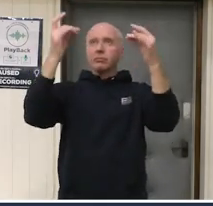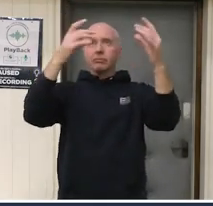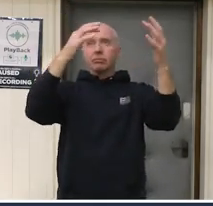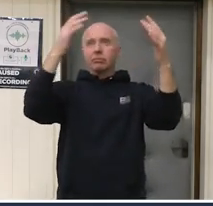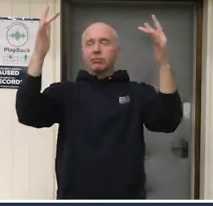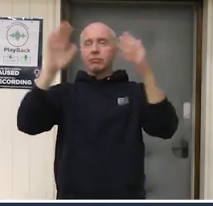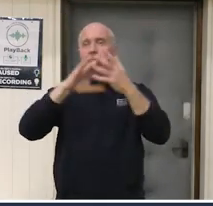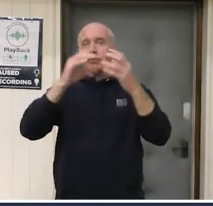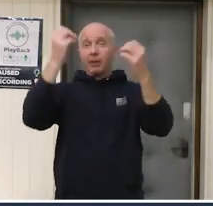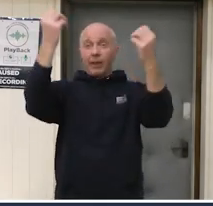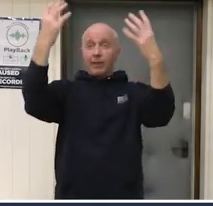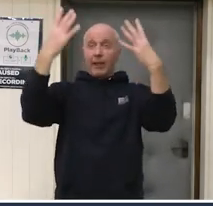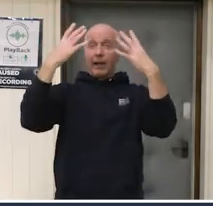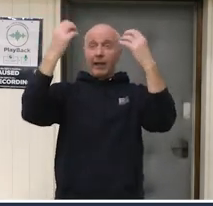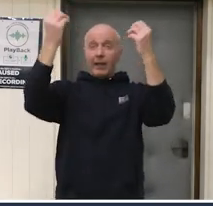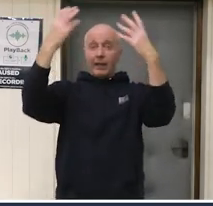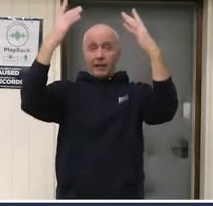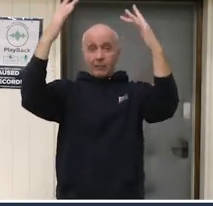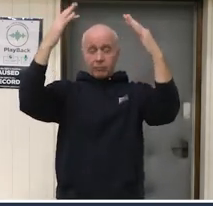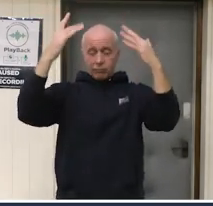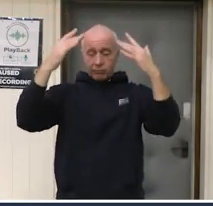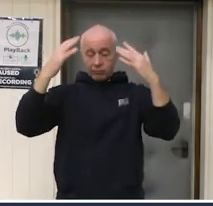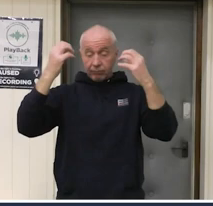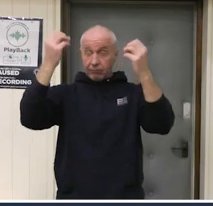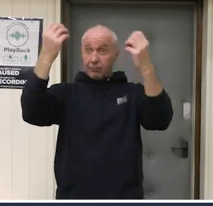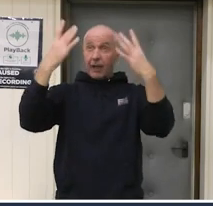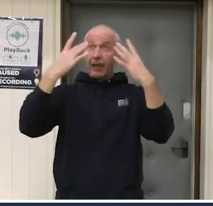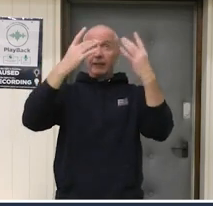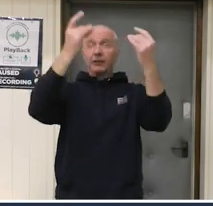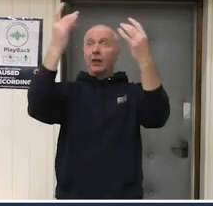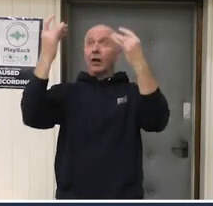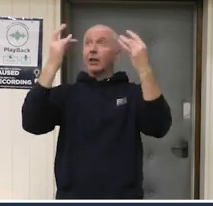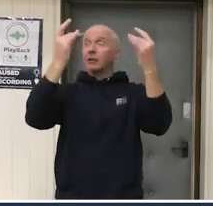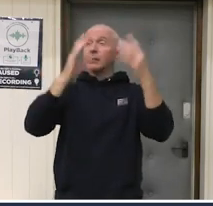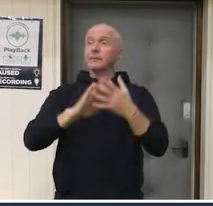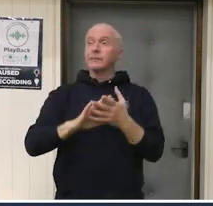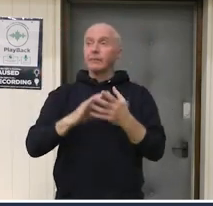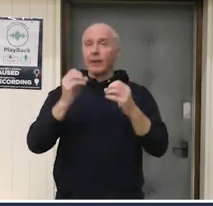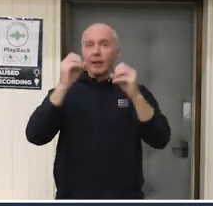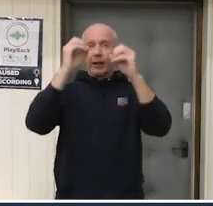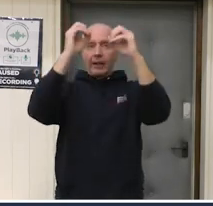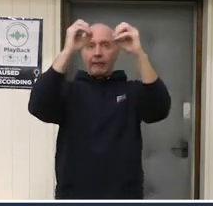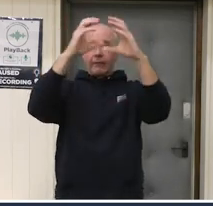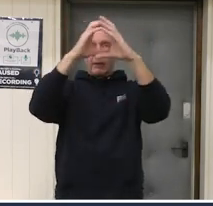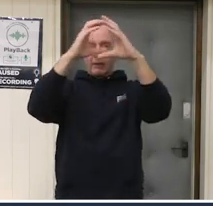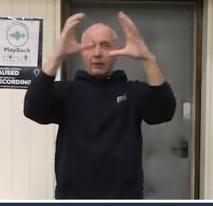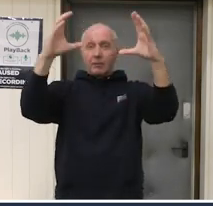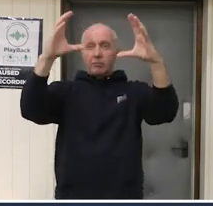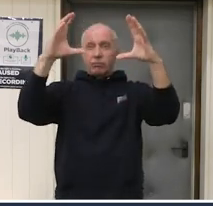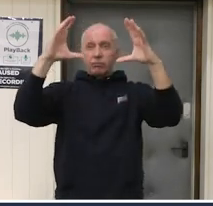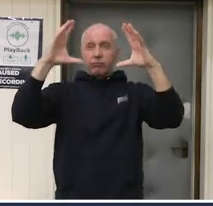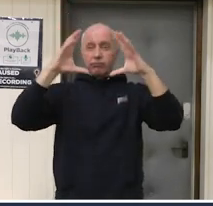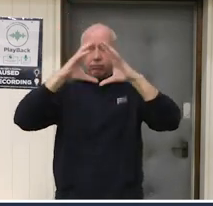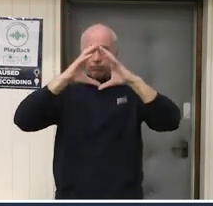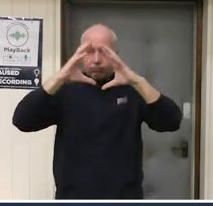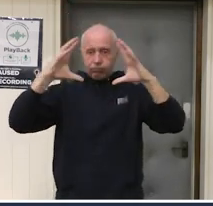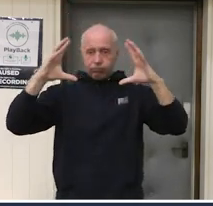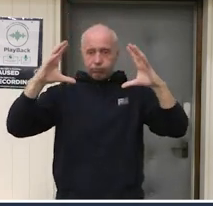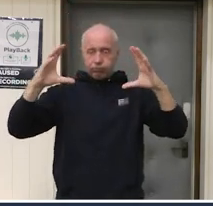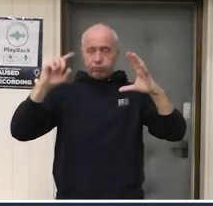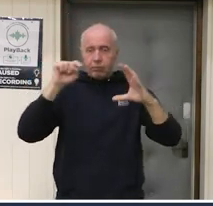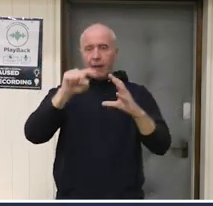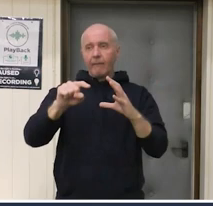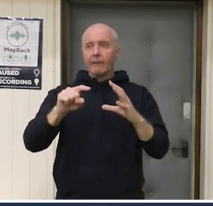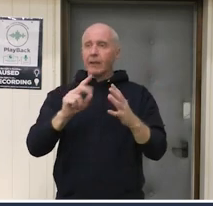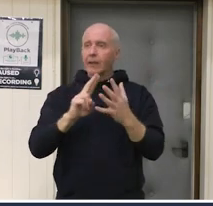belting out light and energy into the universe. Now, if you zoom into one of those stars, there are nuclear reactions